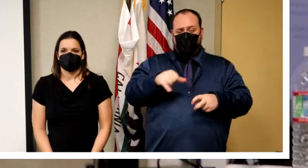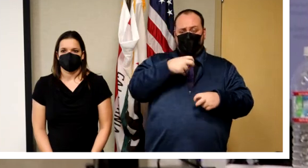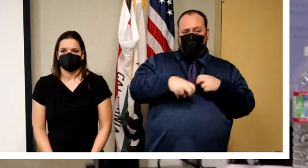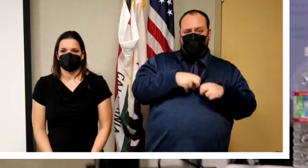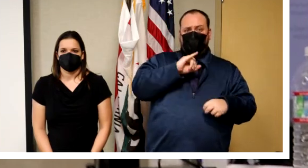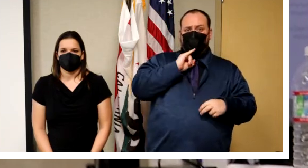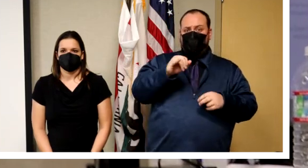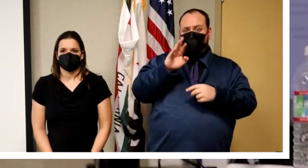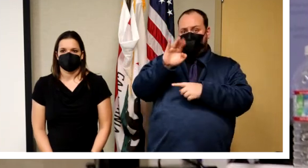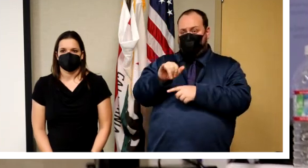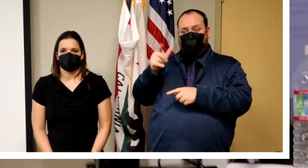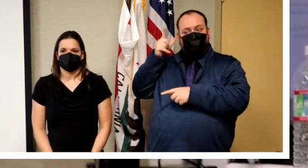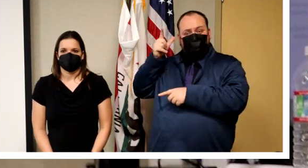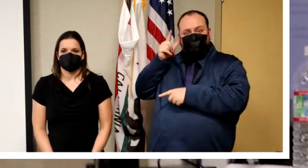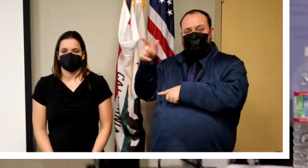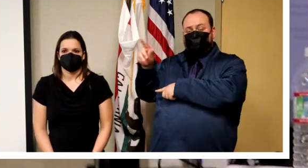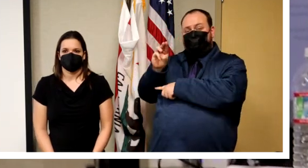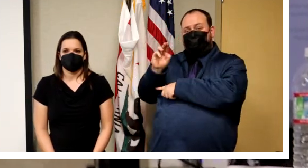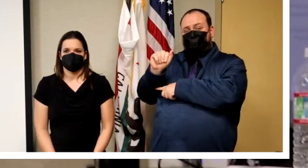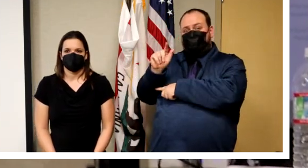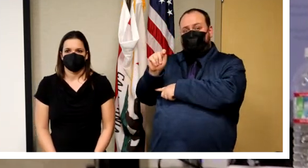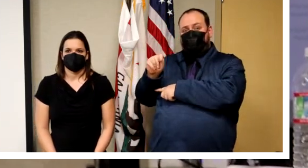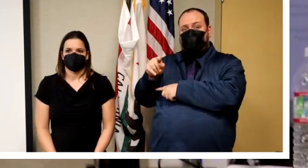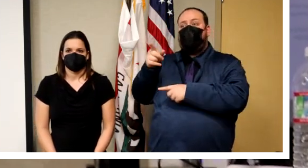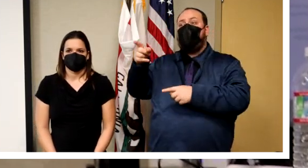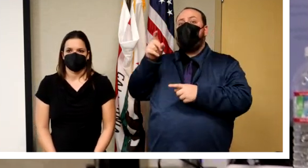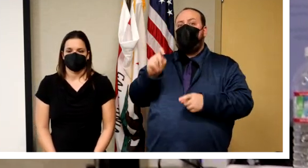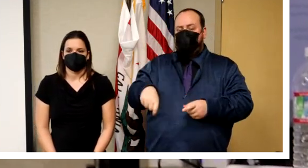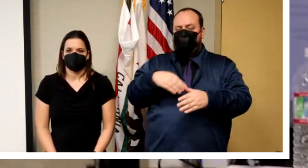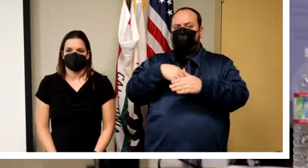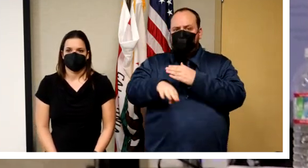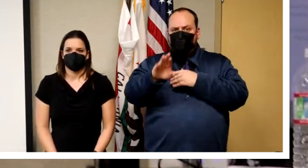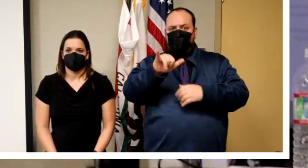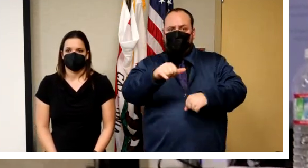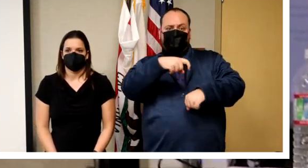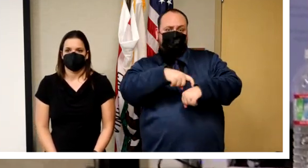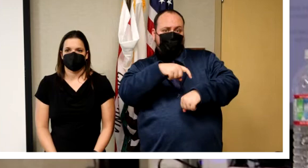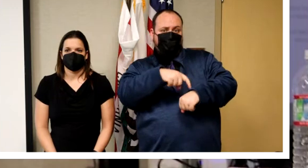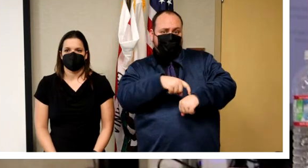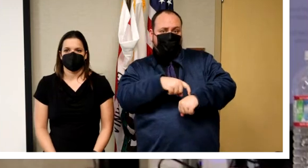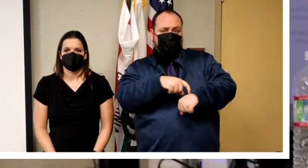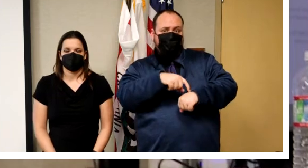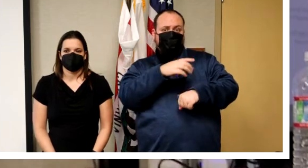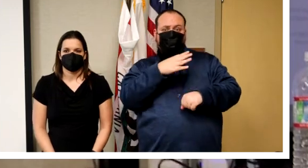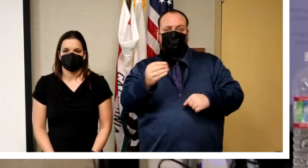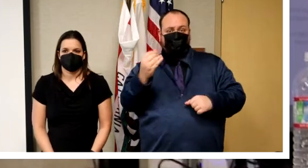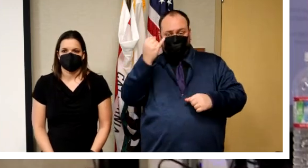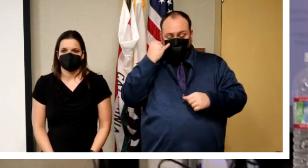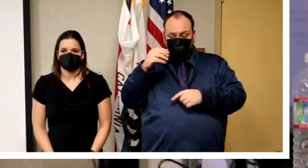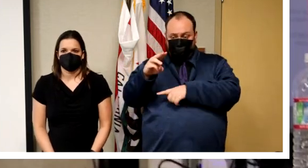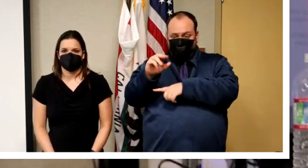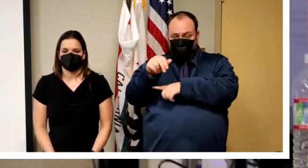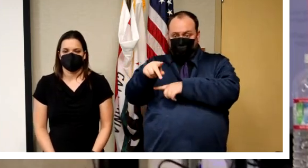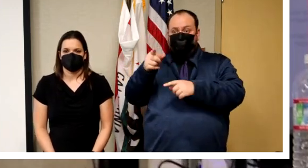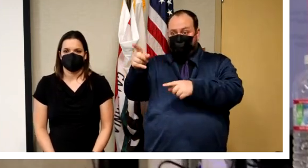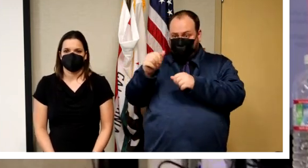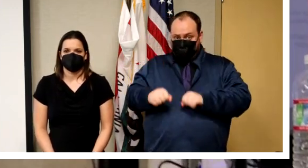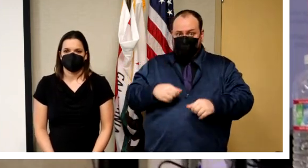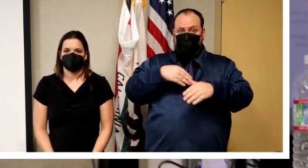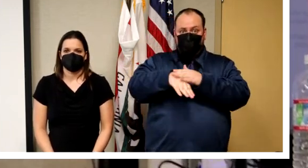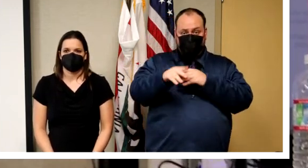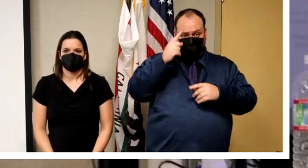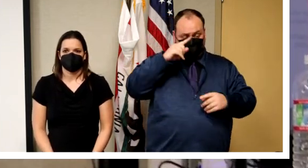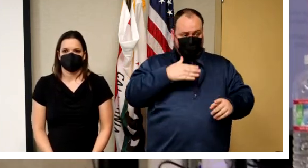from listening to Matt, there's a time frame for submission of that. And certainly, if any maps get submitted, from